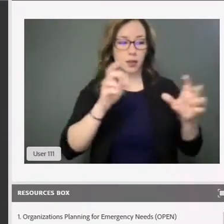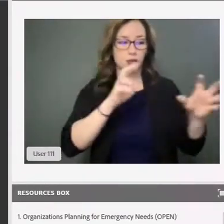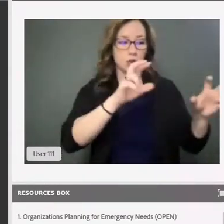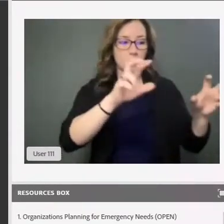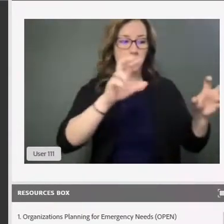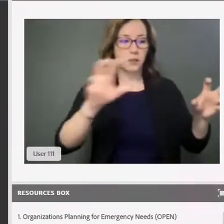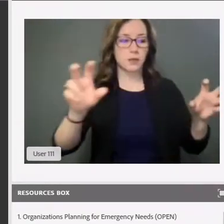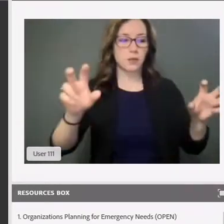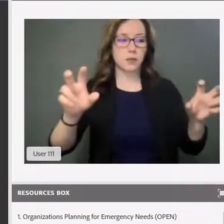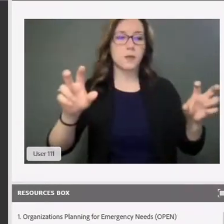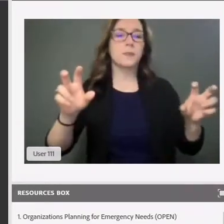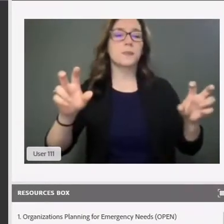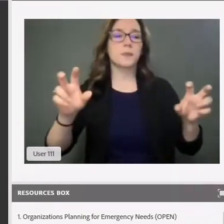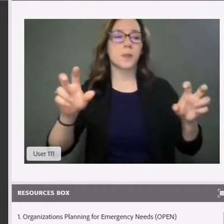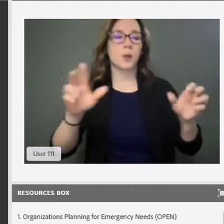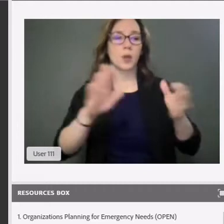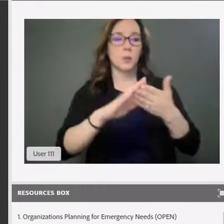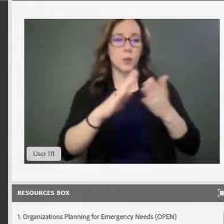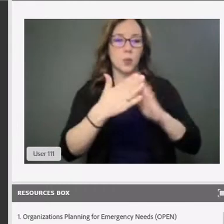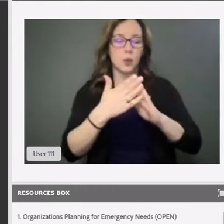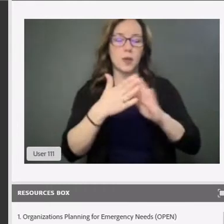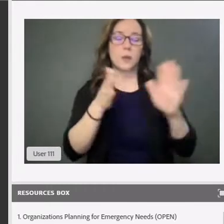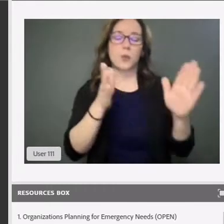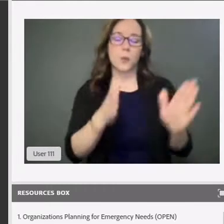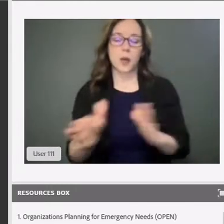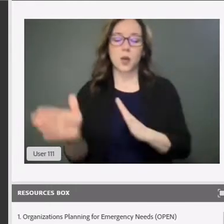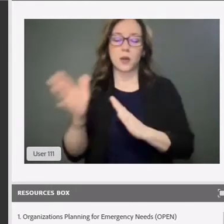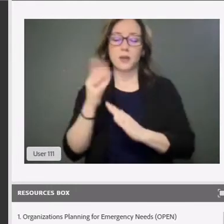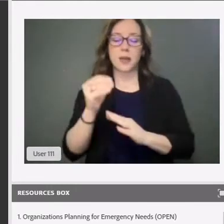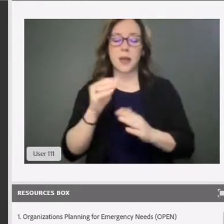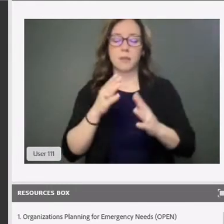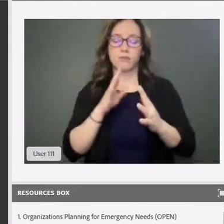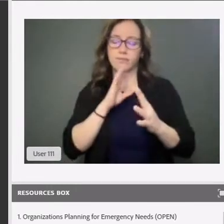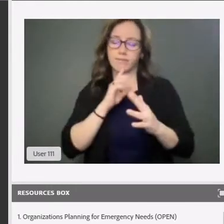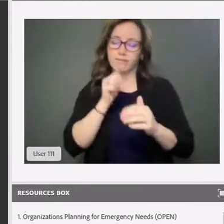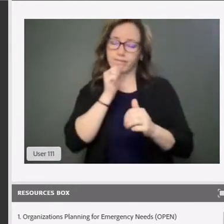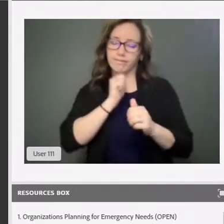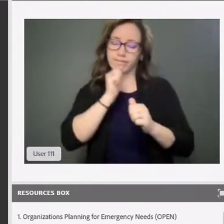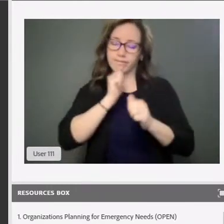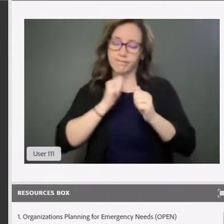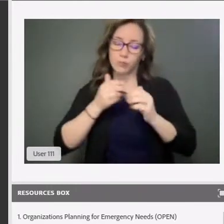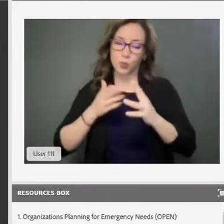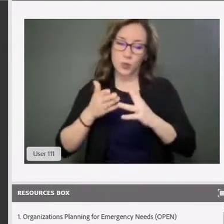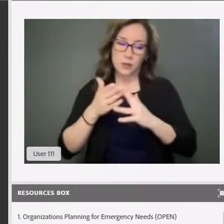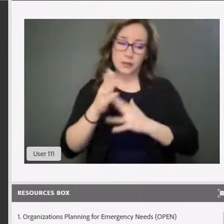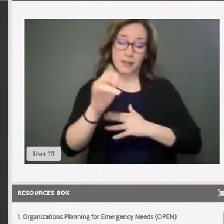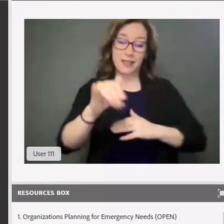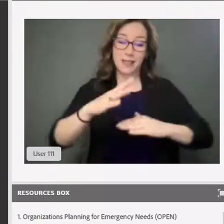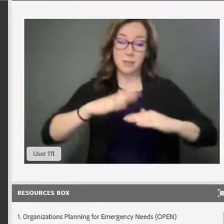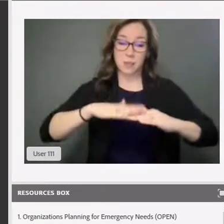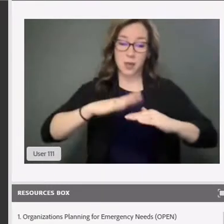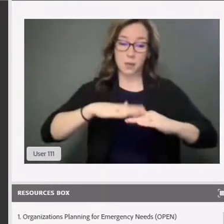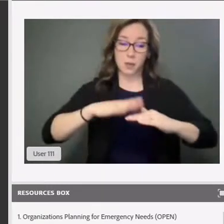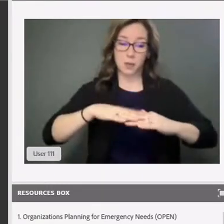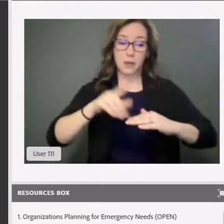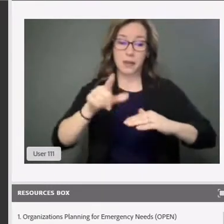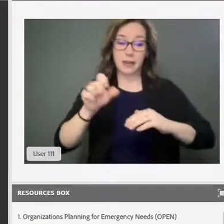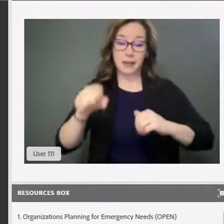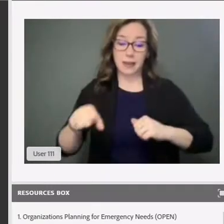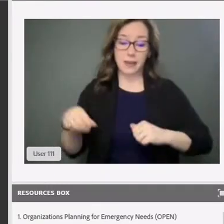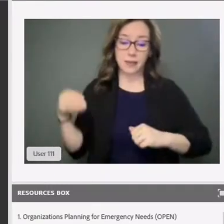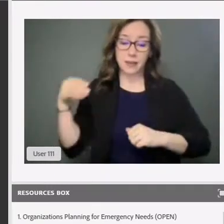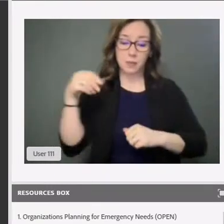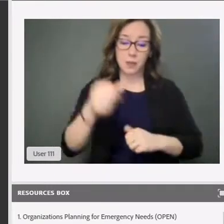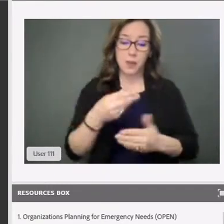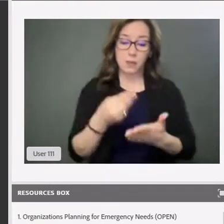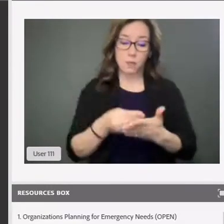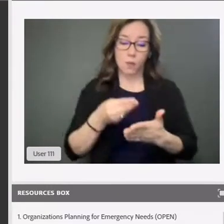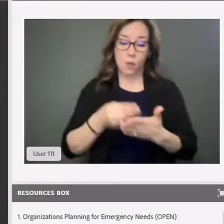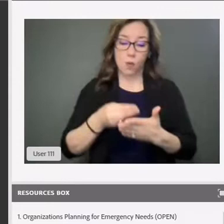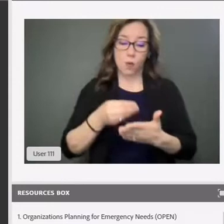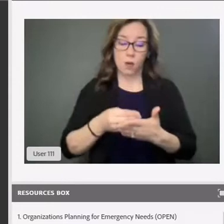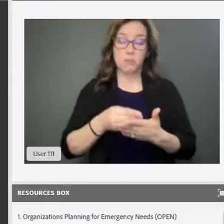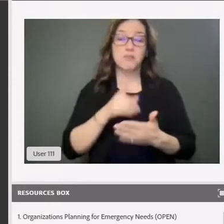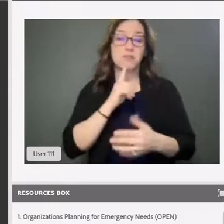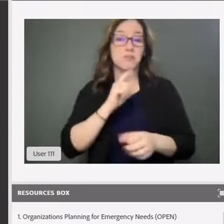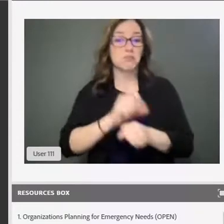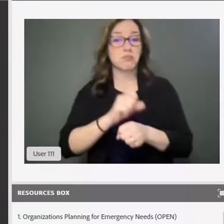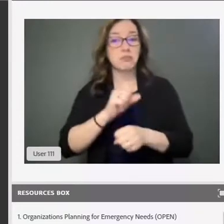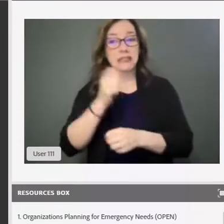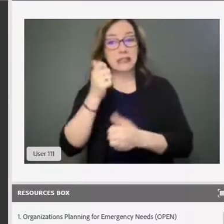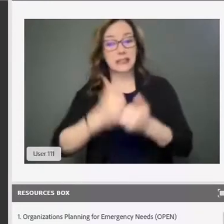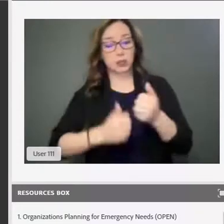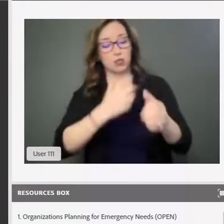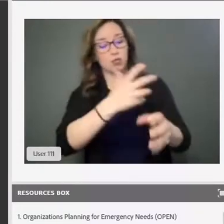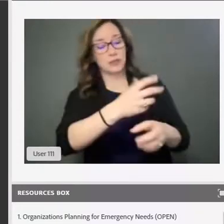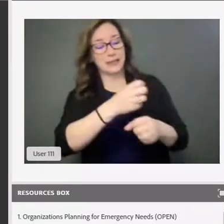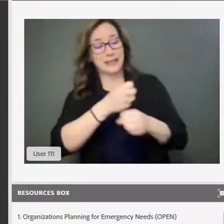on community preparedness and resilience. And that's a minimum. They can certainly spend more. And as a matter of fact, every recipient has